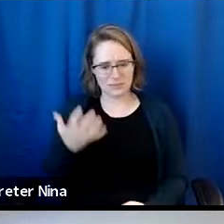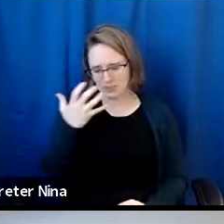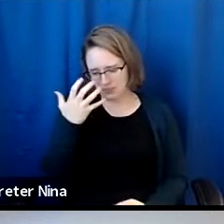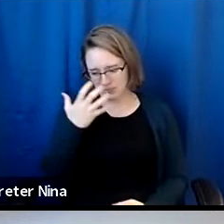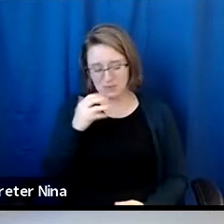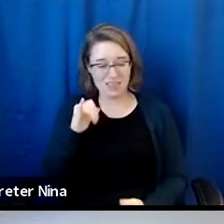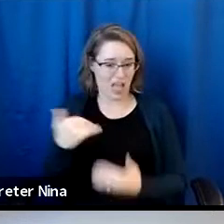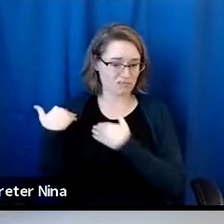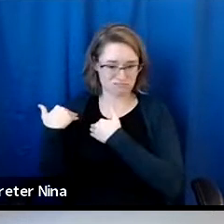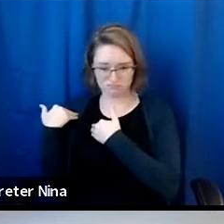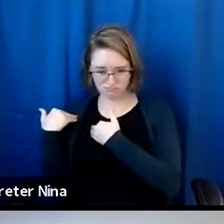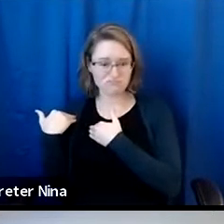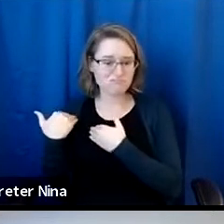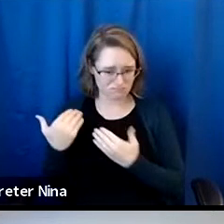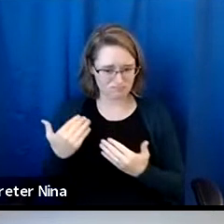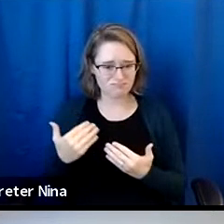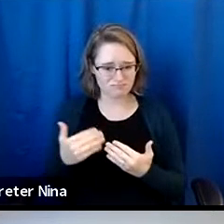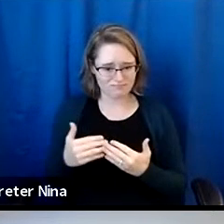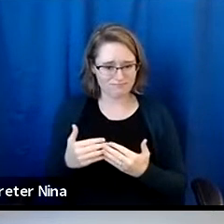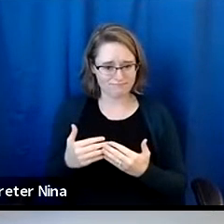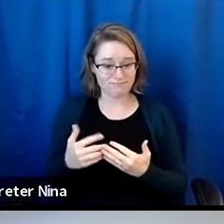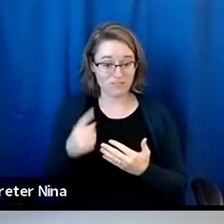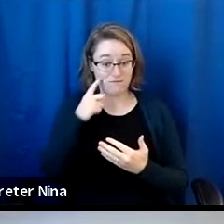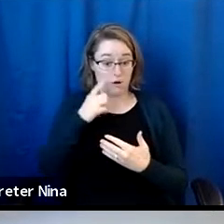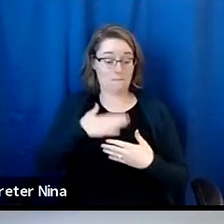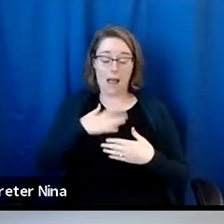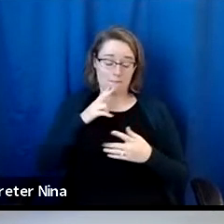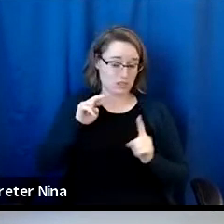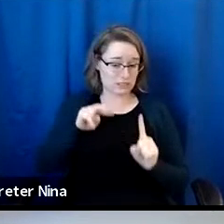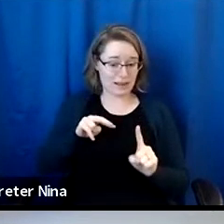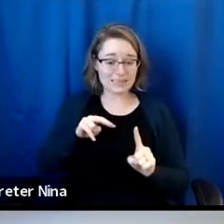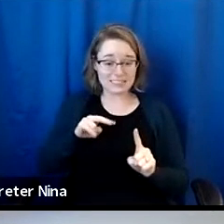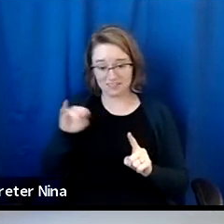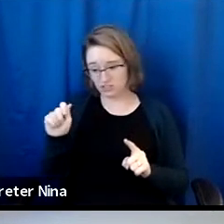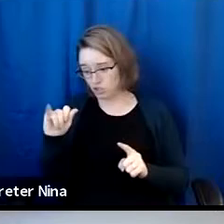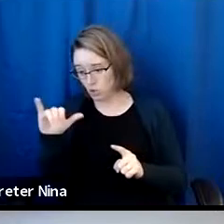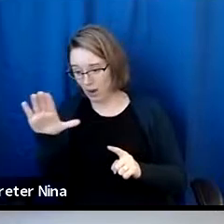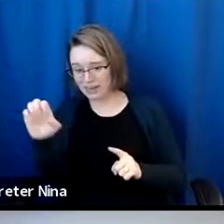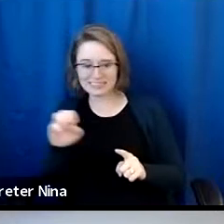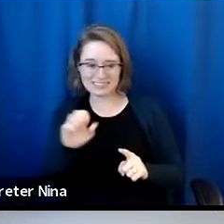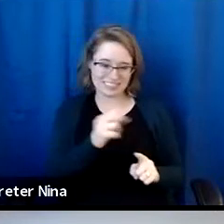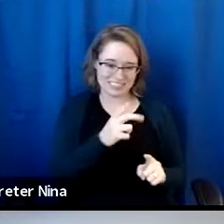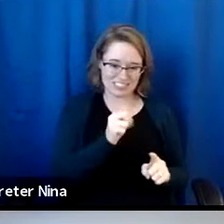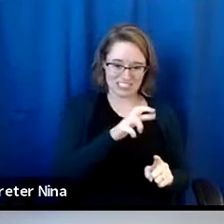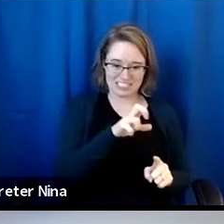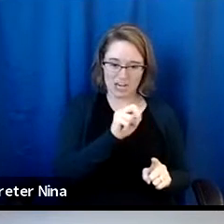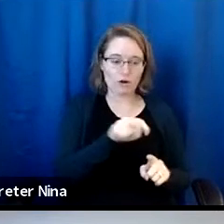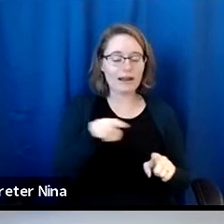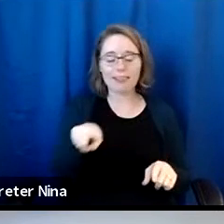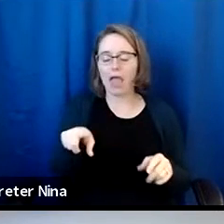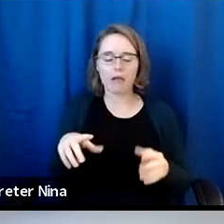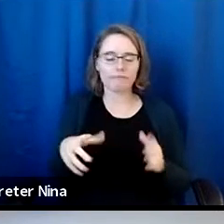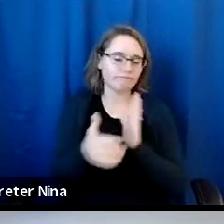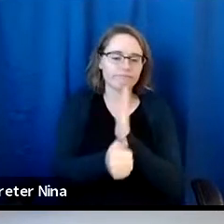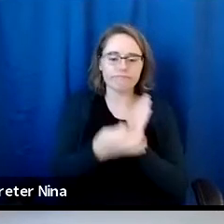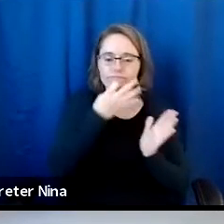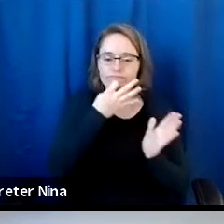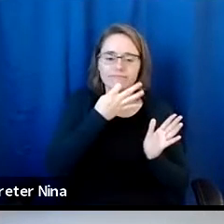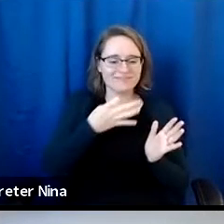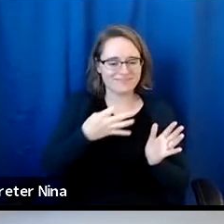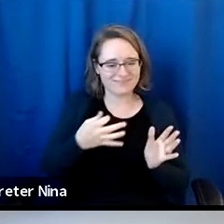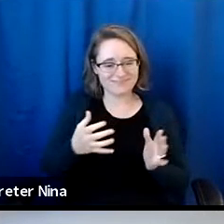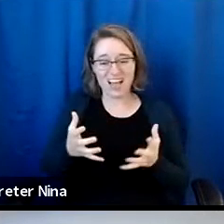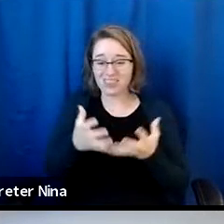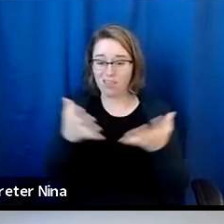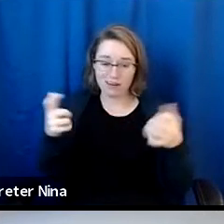of our job that takes a lot of, from my perspective, Joyce and Sharon could probably do this in their sleep, but a lot of time,